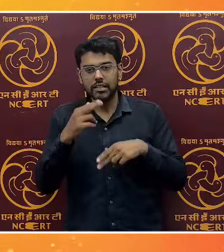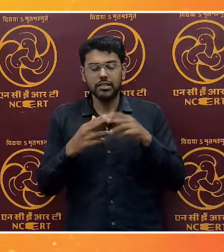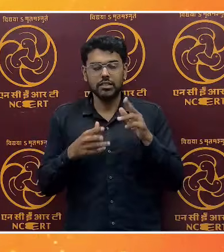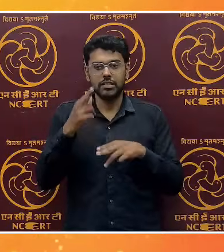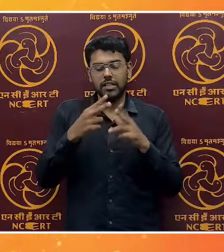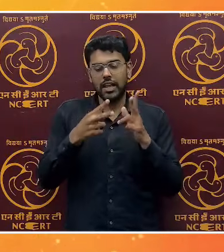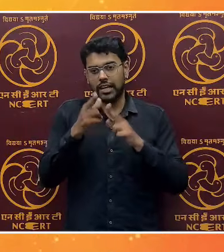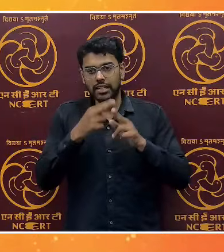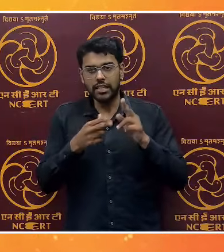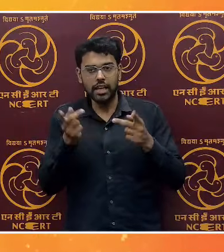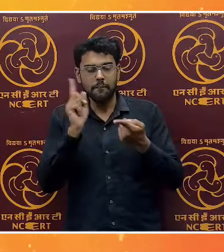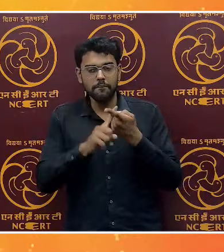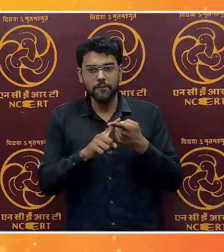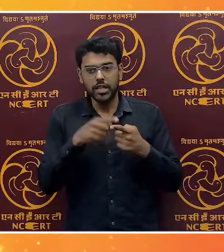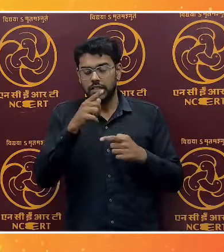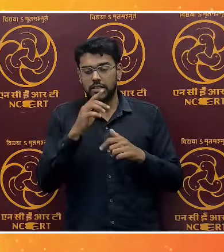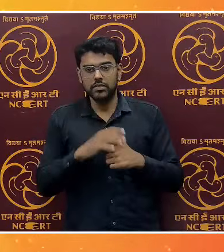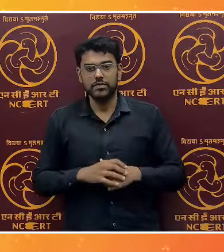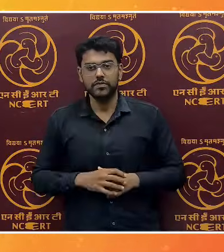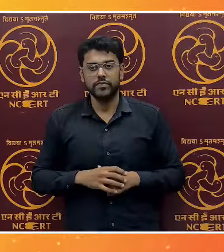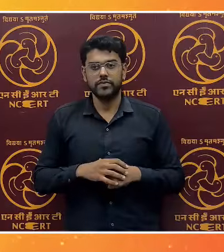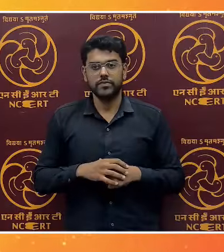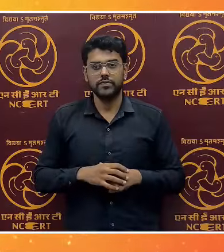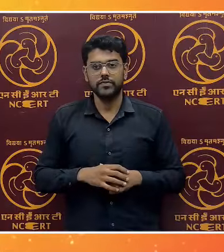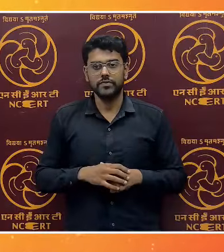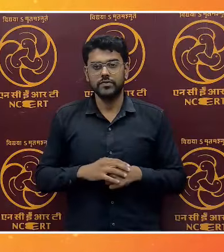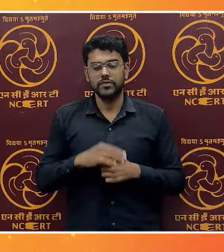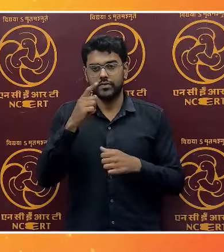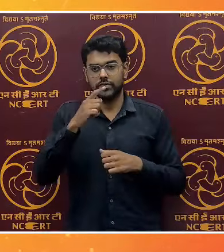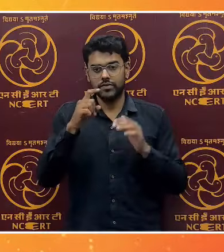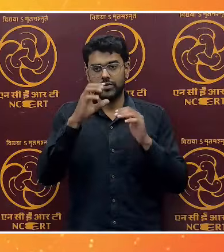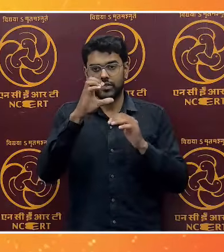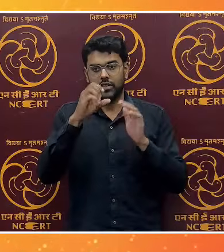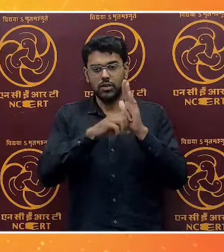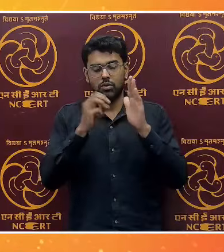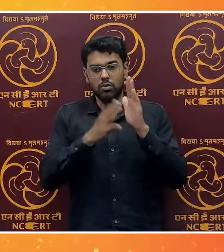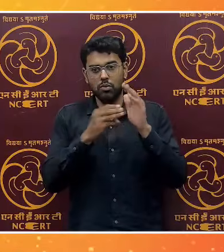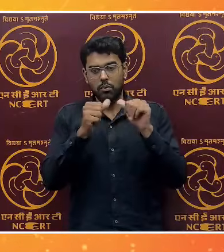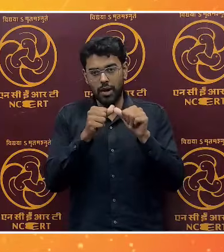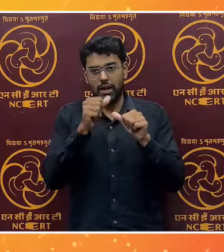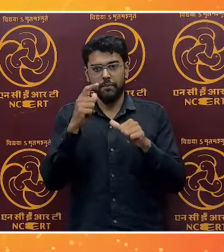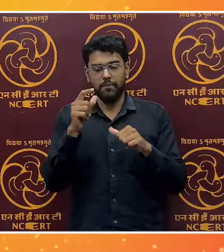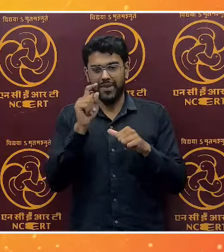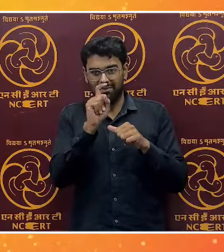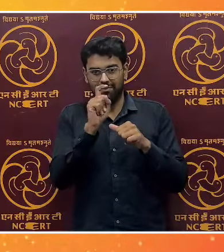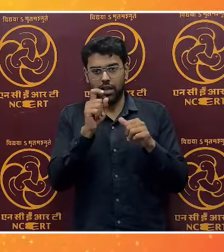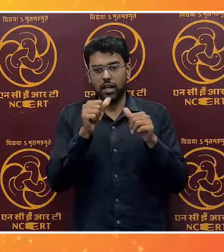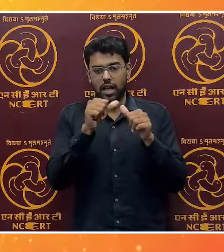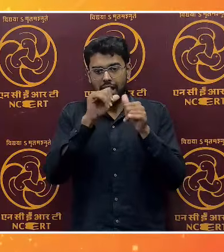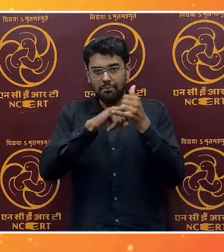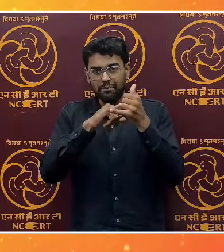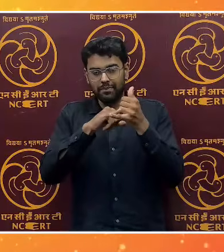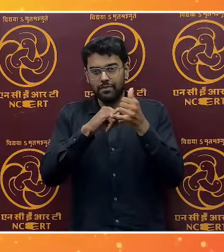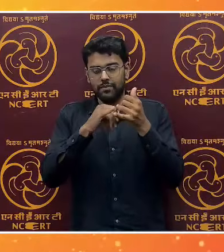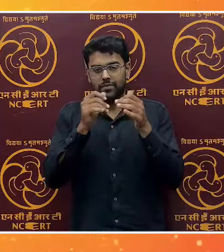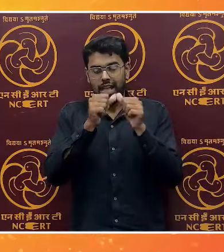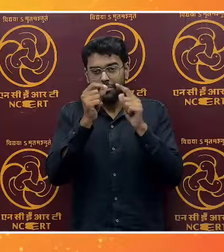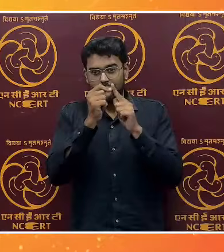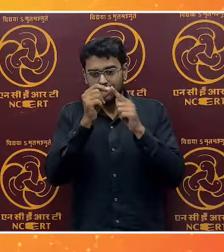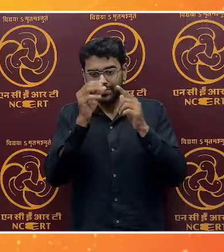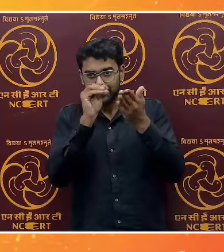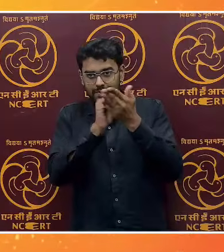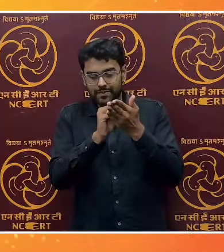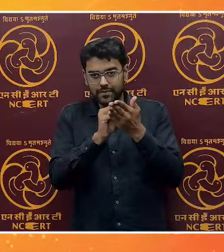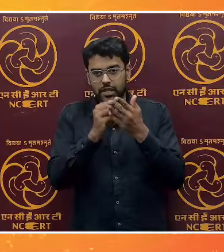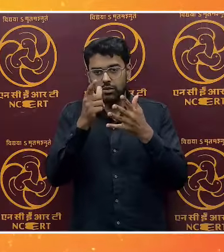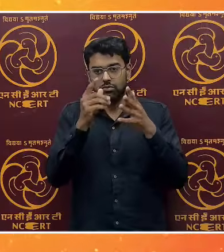to the editing, there is a chroma key feature. Okay. With that, you can remove the background and you can